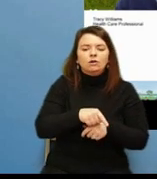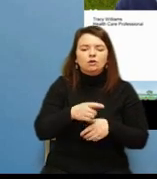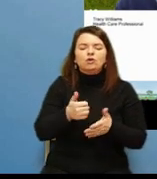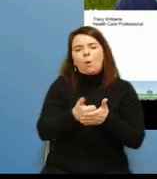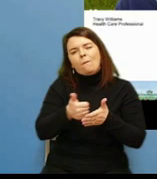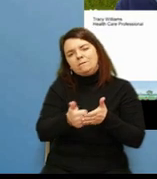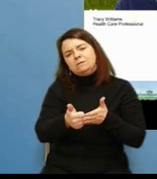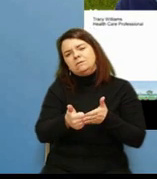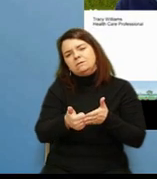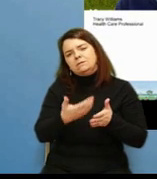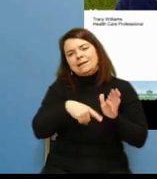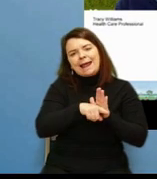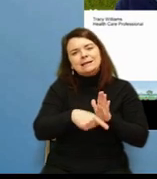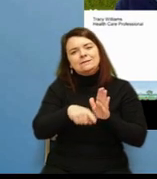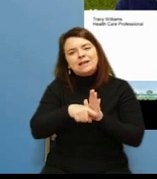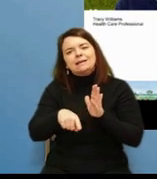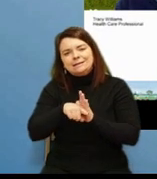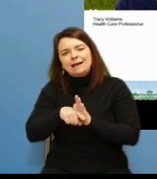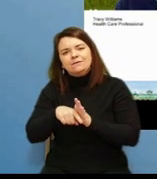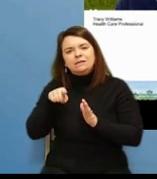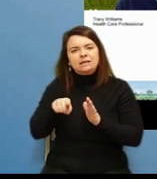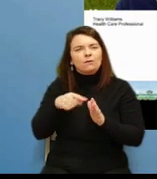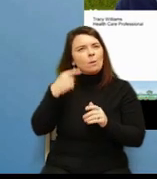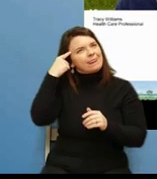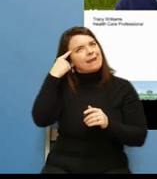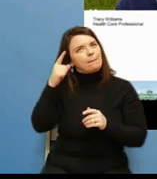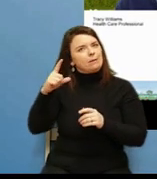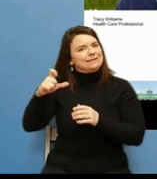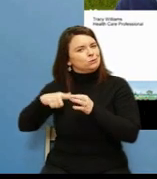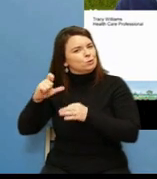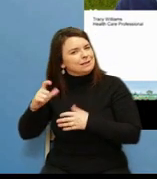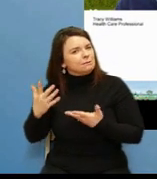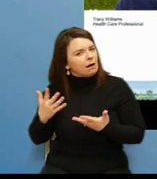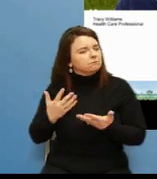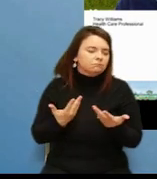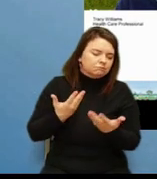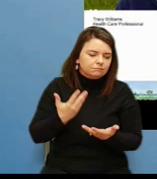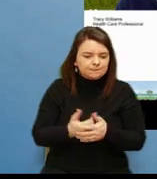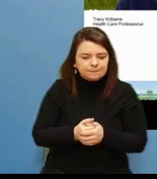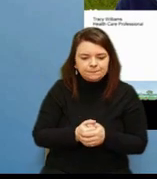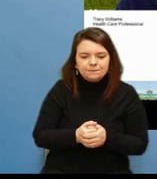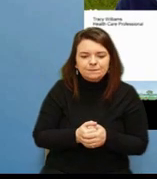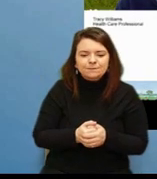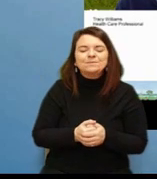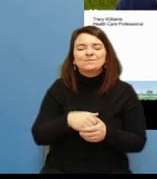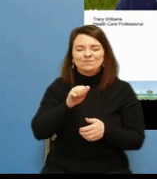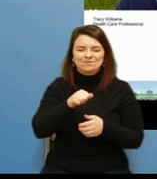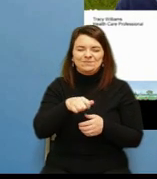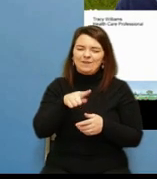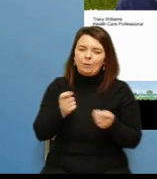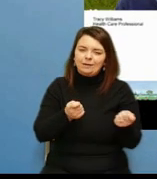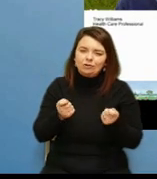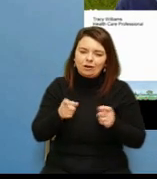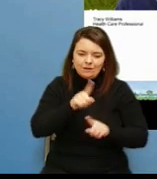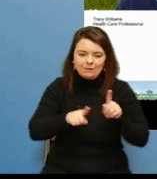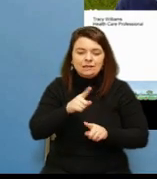through some other route, because often it is the negatives that we speak about when we think about statutory regulation. That's an excellent suggestion.